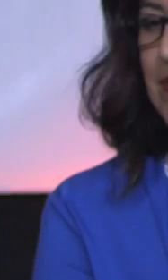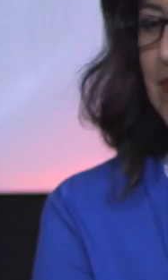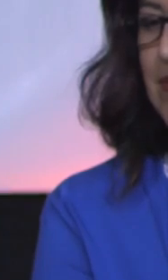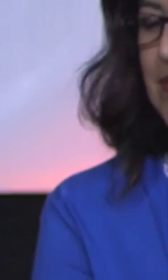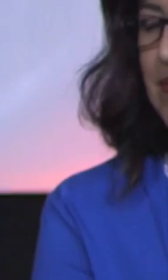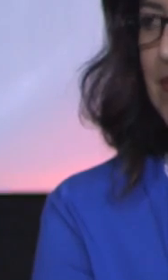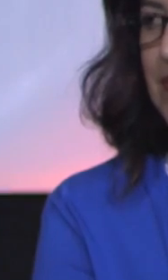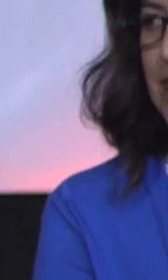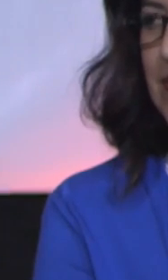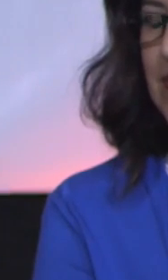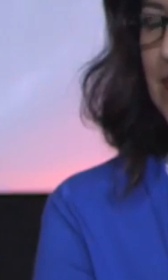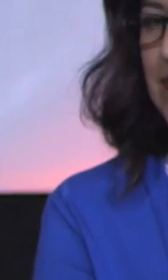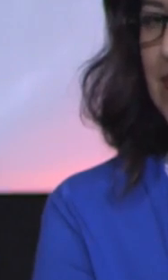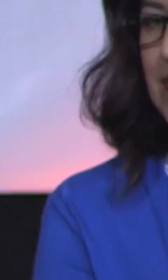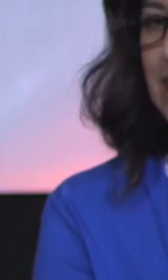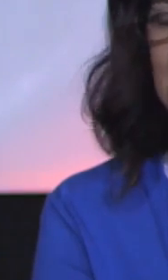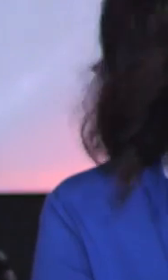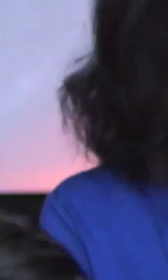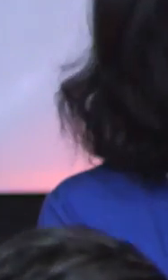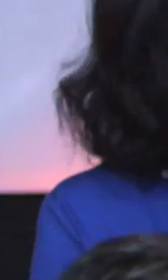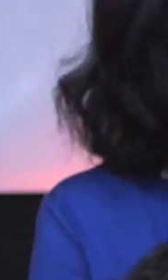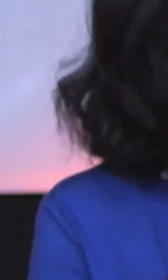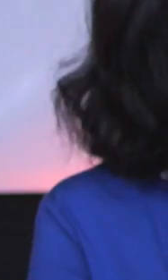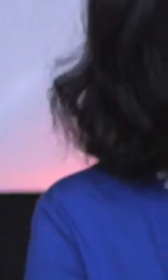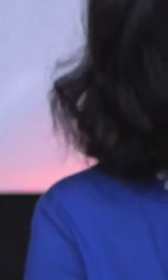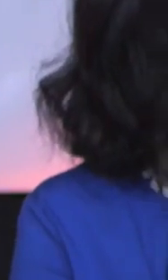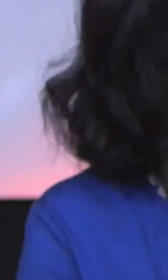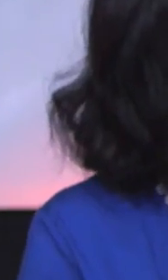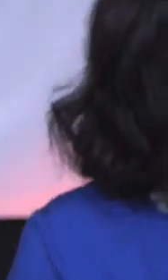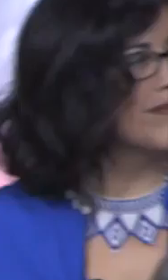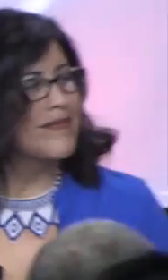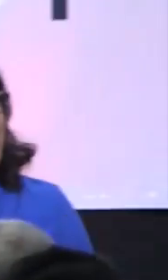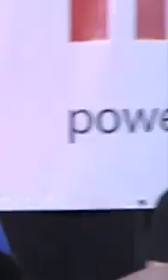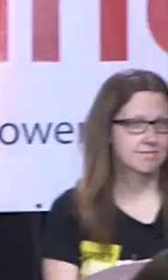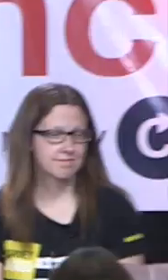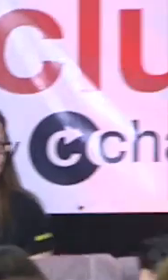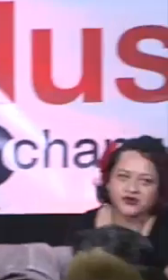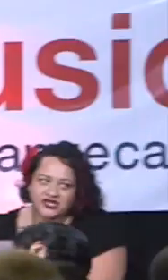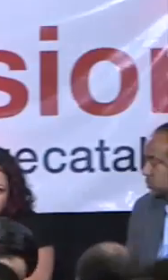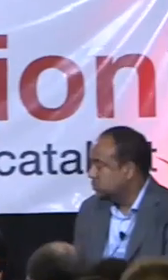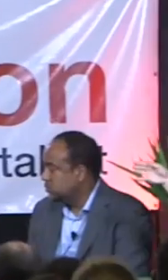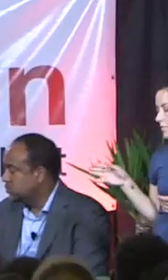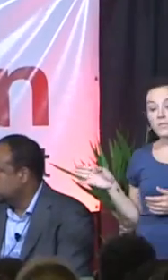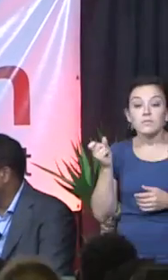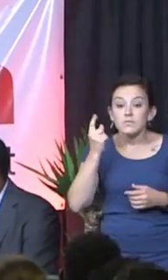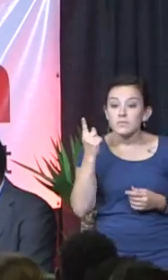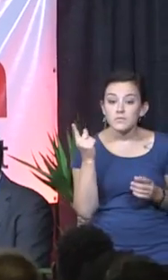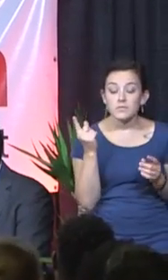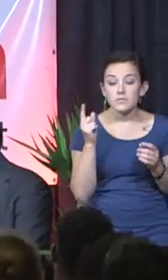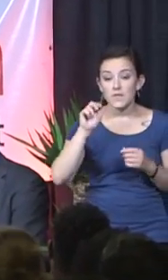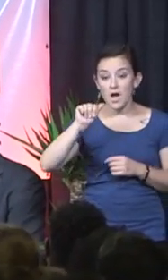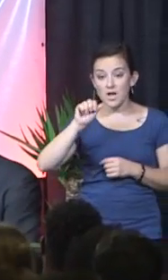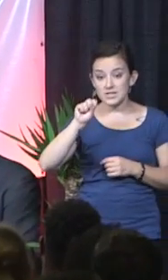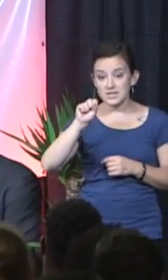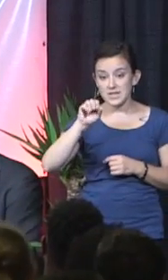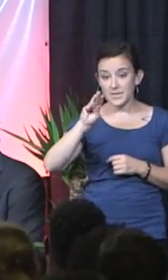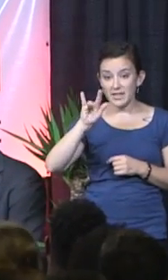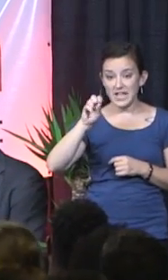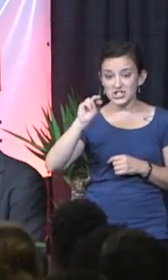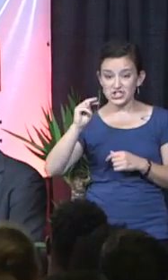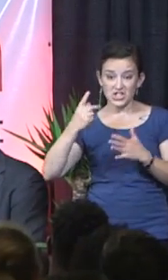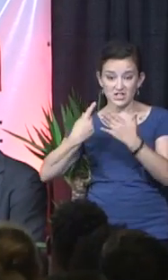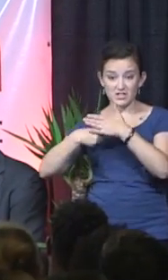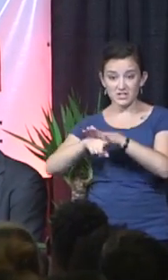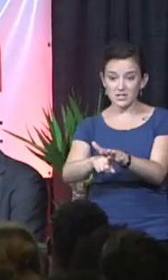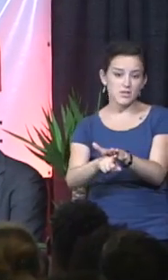try to support them in that. And can I say one more thing about that is this can't be about assimilation. So